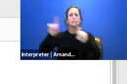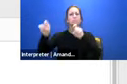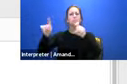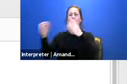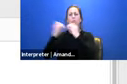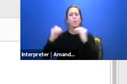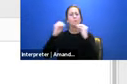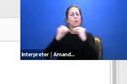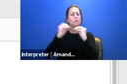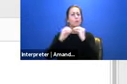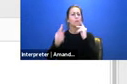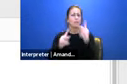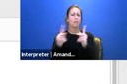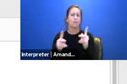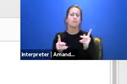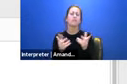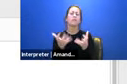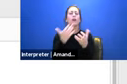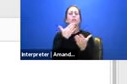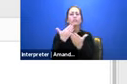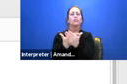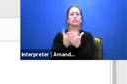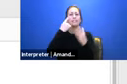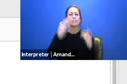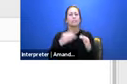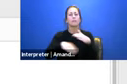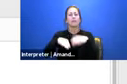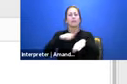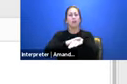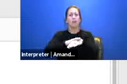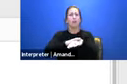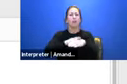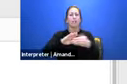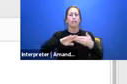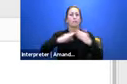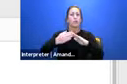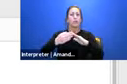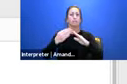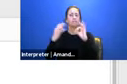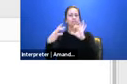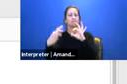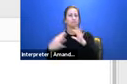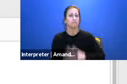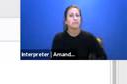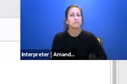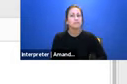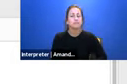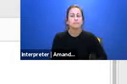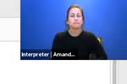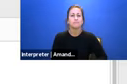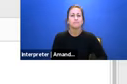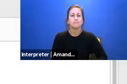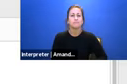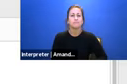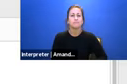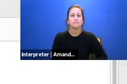in so we can make a decision based upon, again, our community input. So I'd like to stop here at